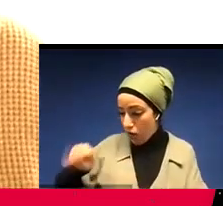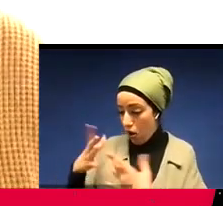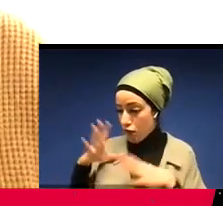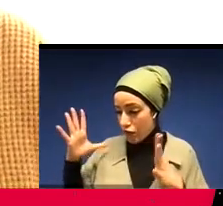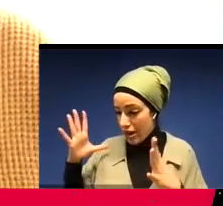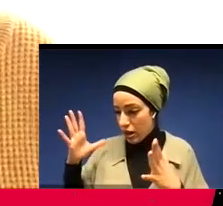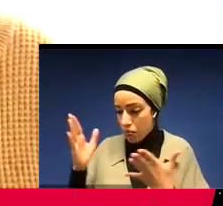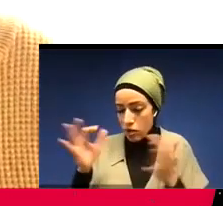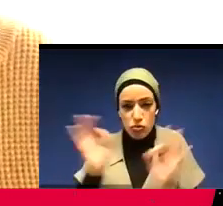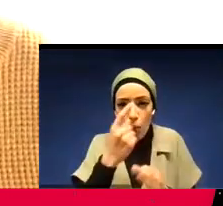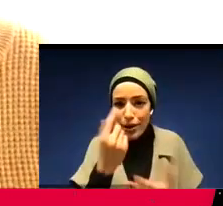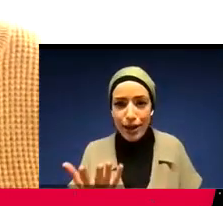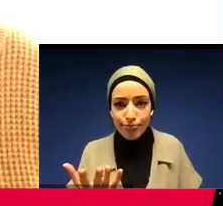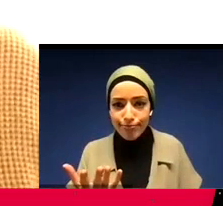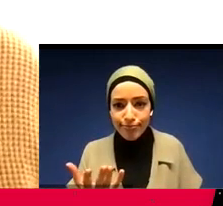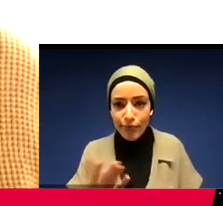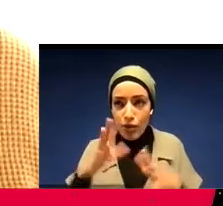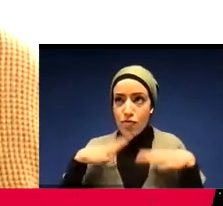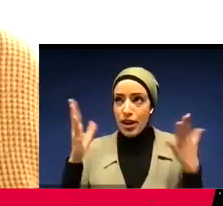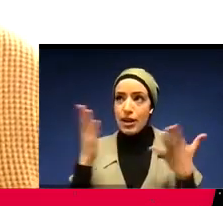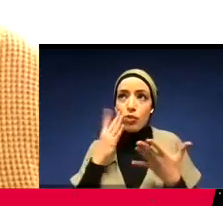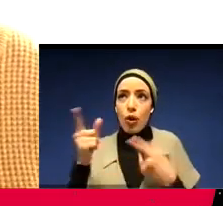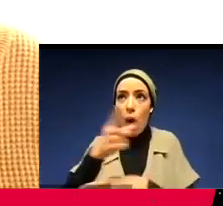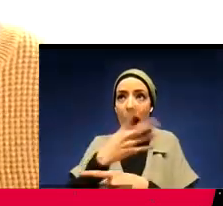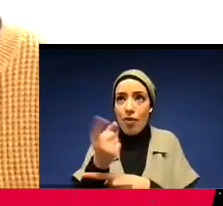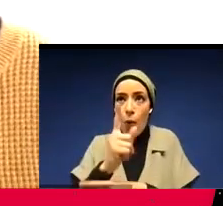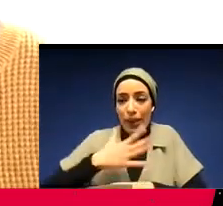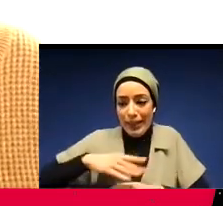think, yeah, freedom is when we all have what we need and there's no such